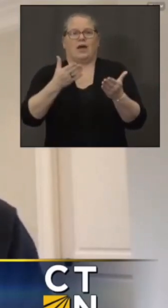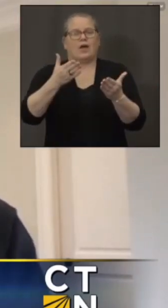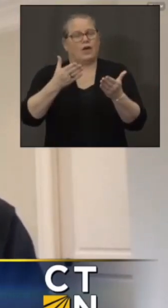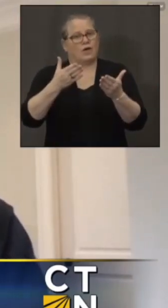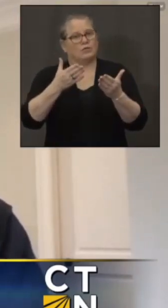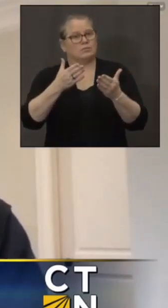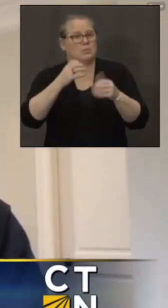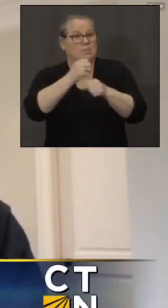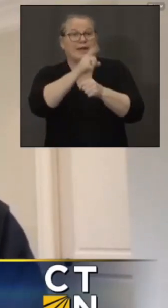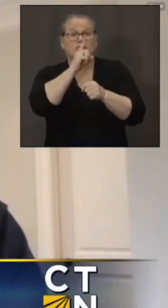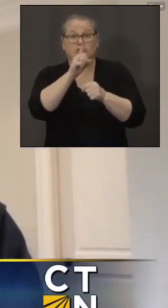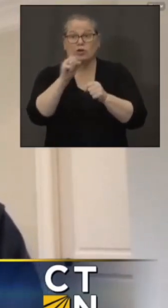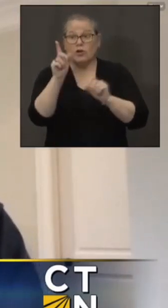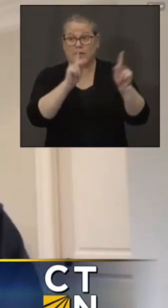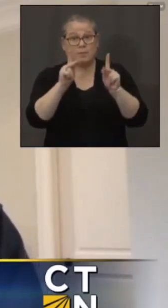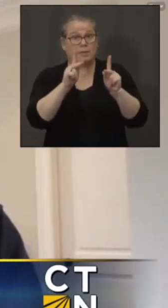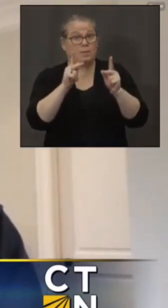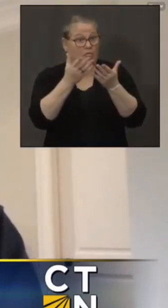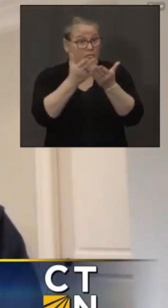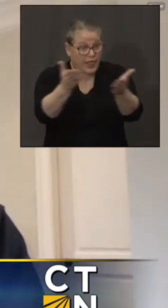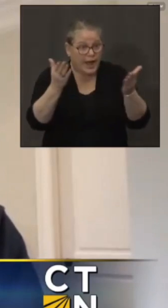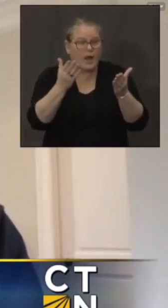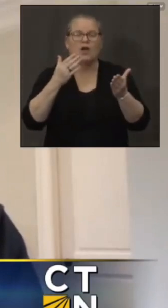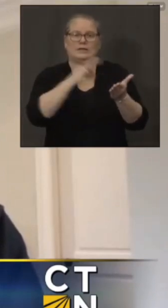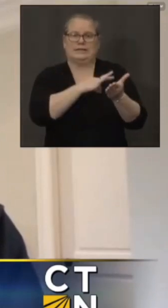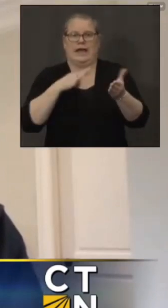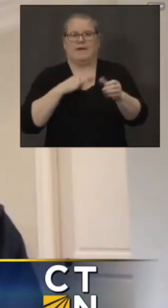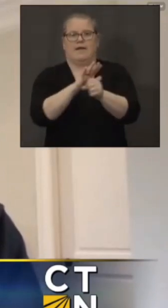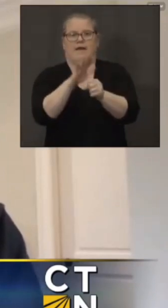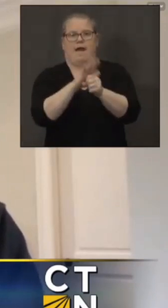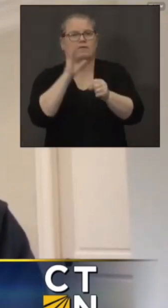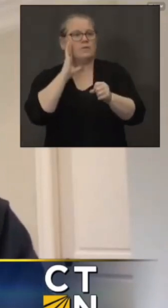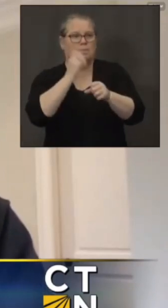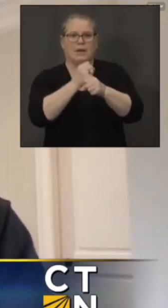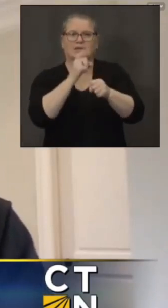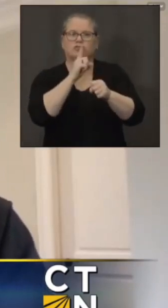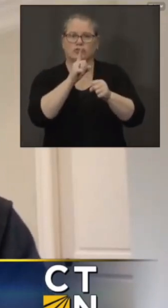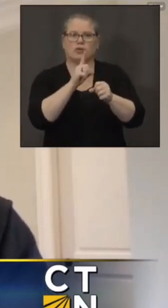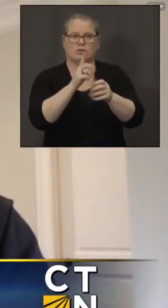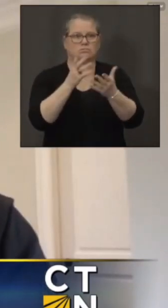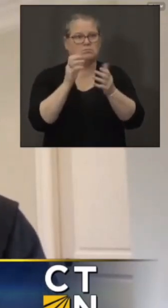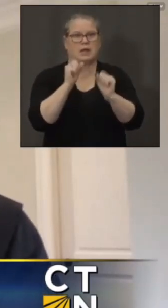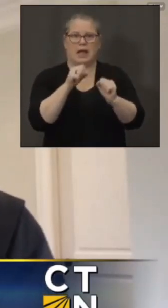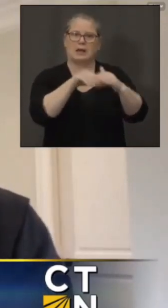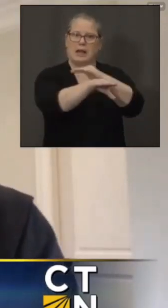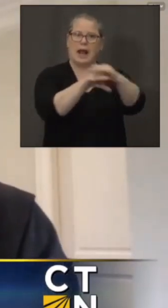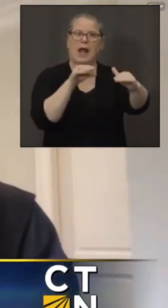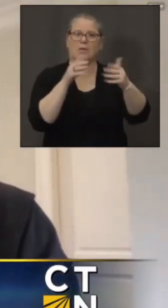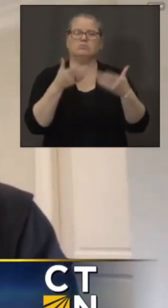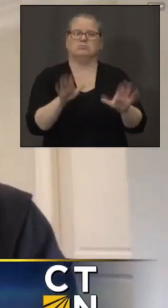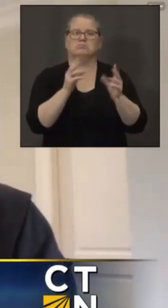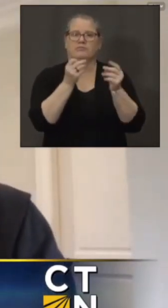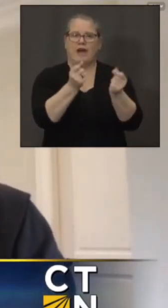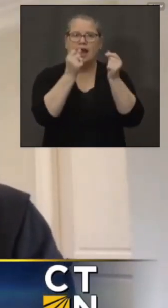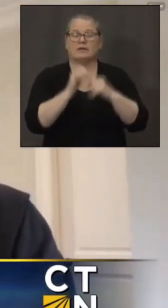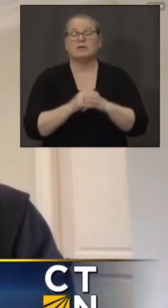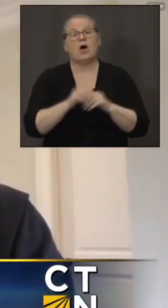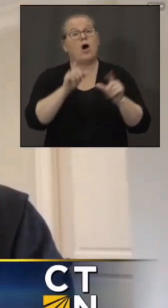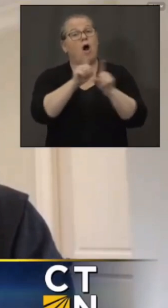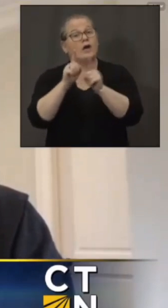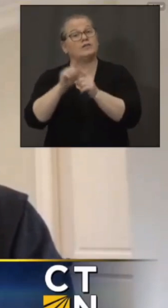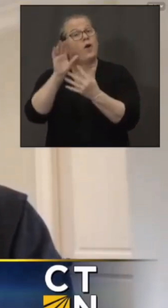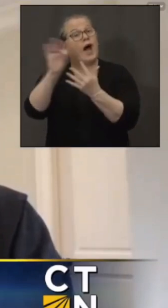capacity continues to be maintained. You're also going to see a lot of options to buy online with curbside pickup, in-car